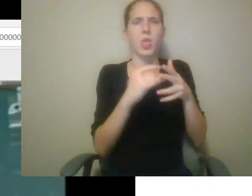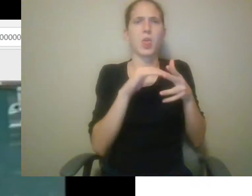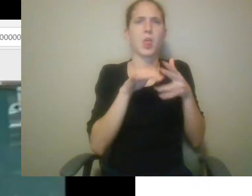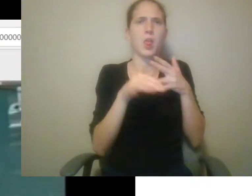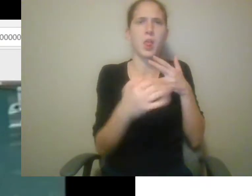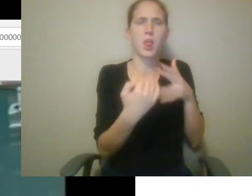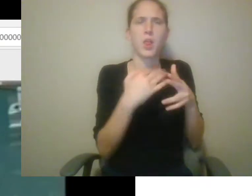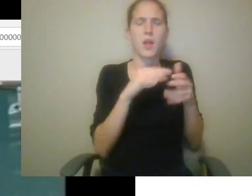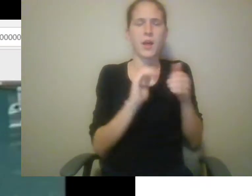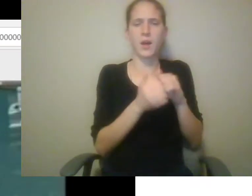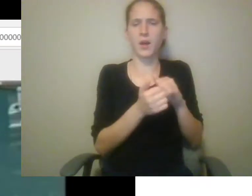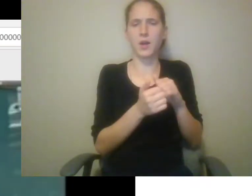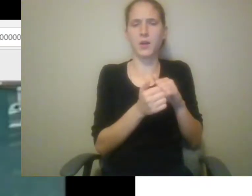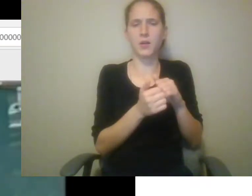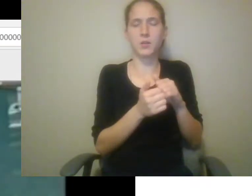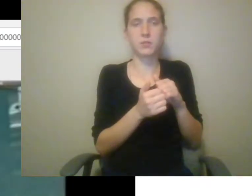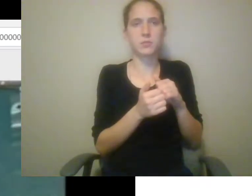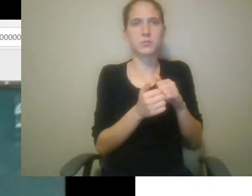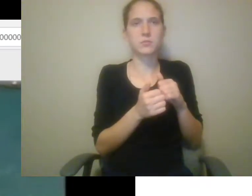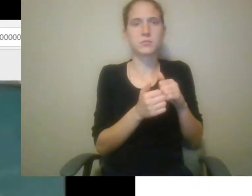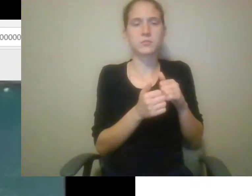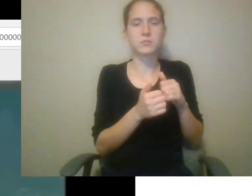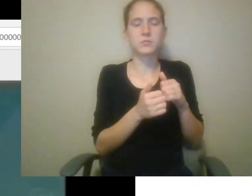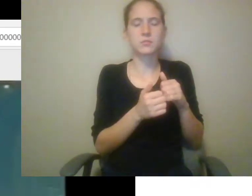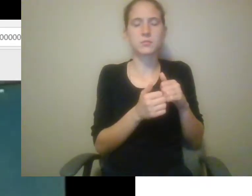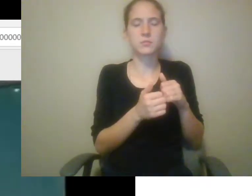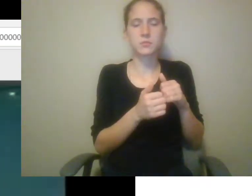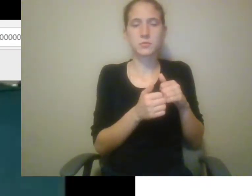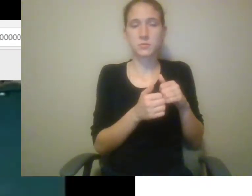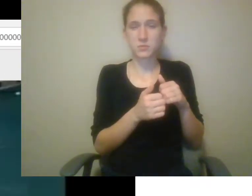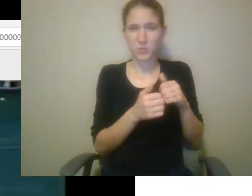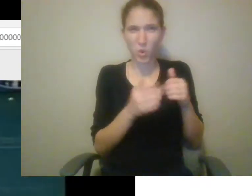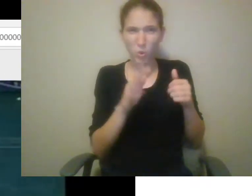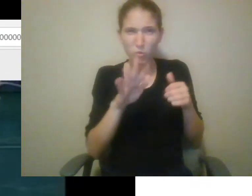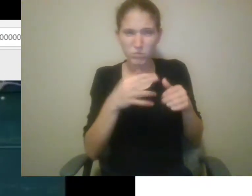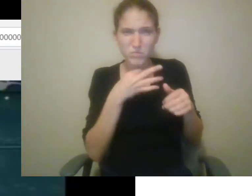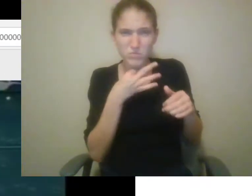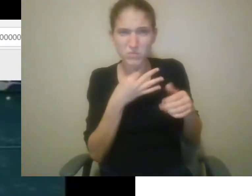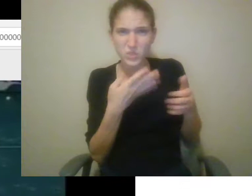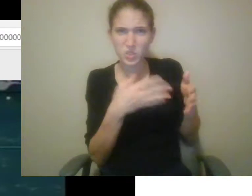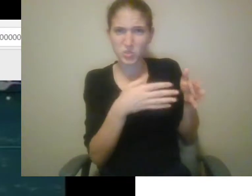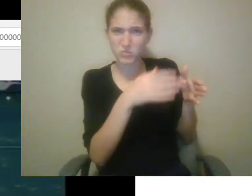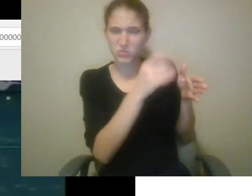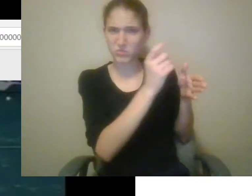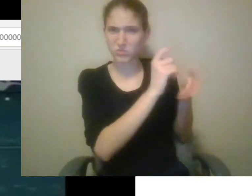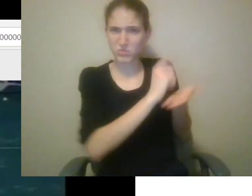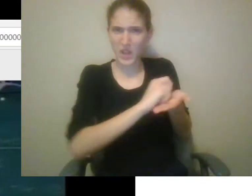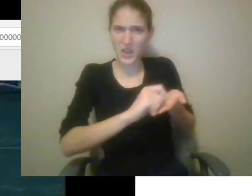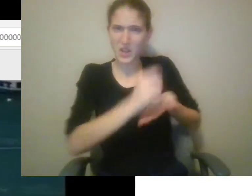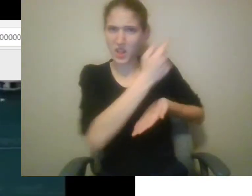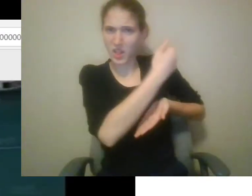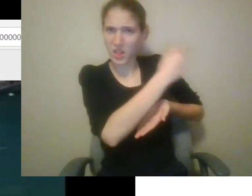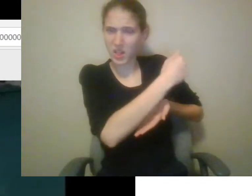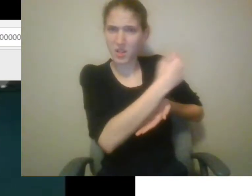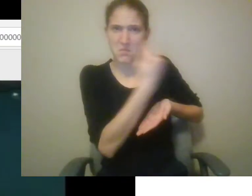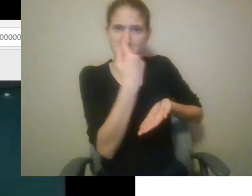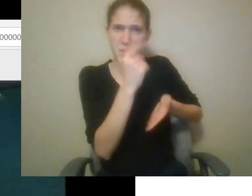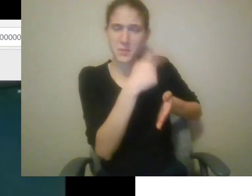a cell. All right? And so, has everybody got this information so I can erase this? Anybody does?